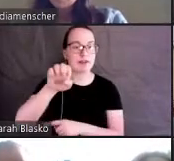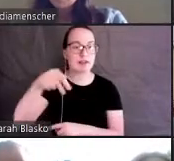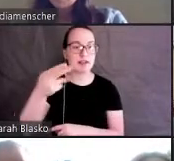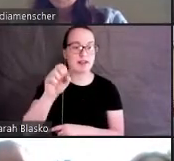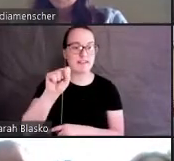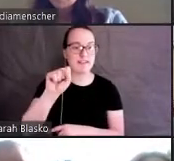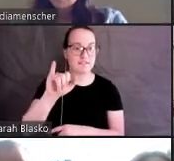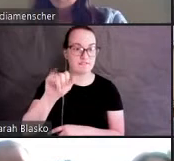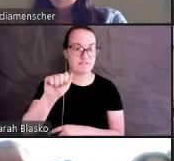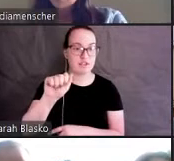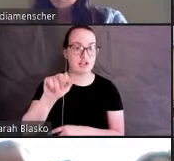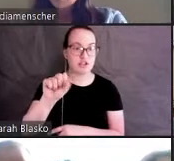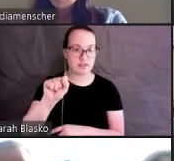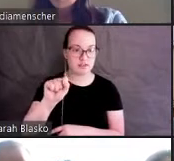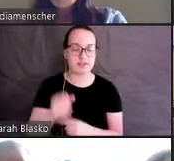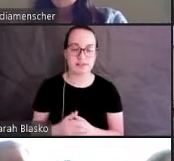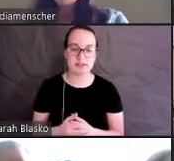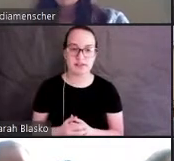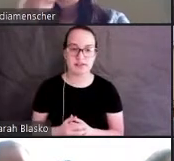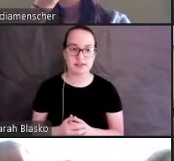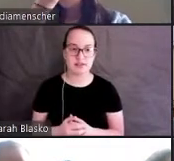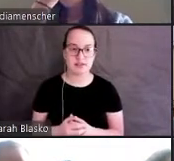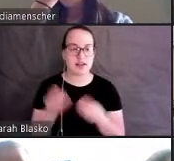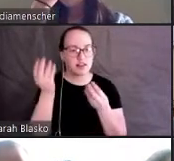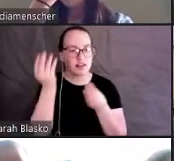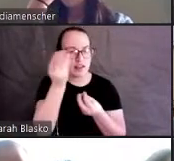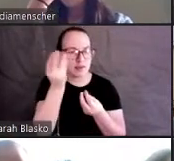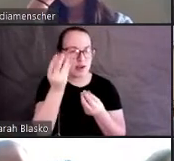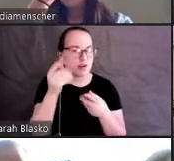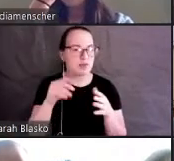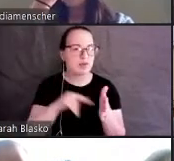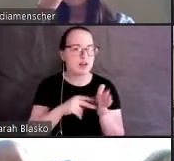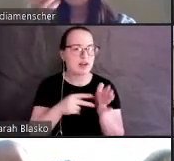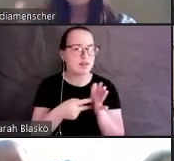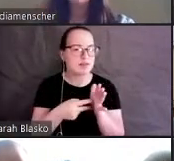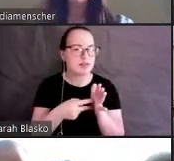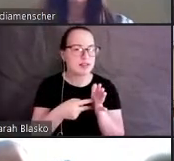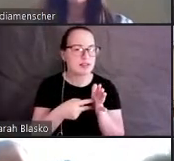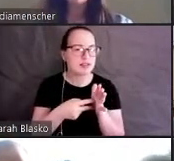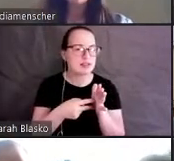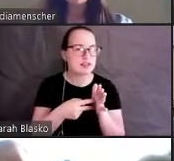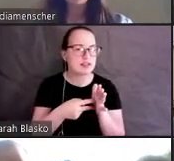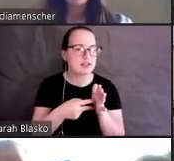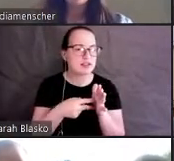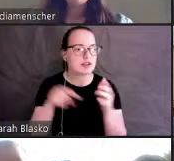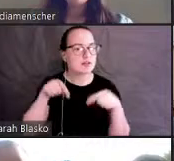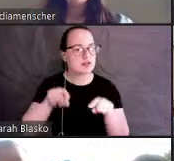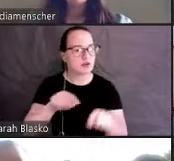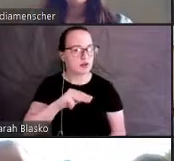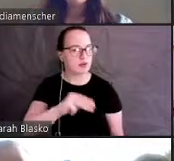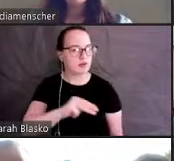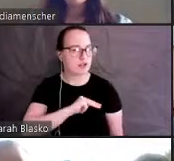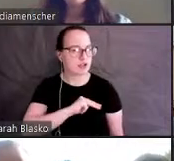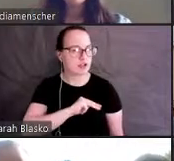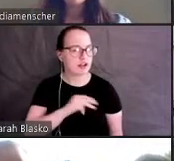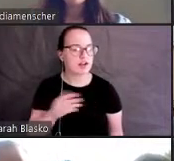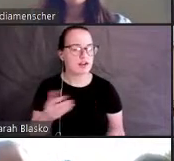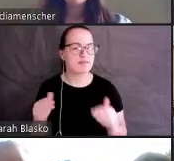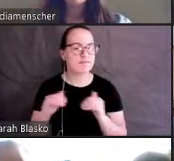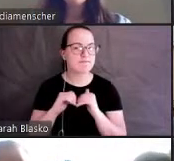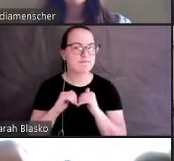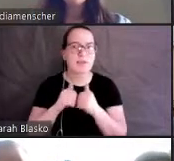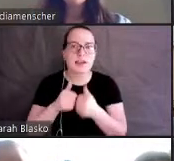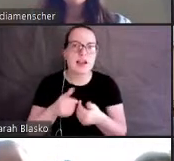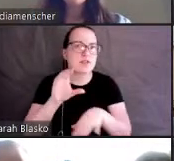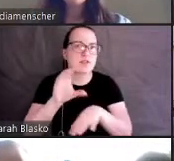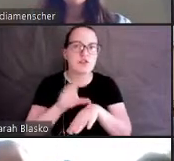about what it means to be on mission and the fact that how does the church relate to the